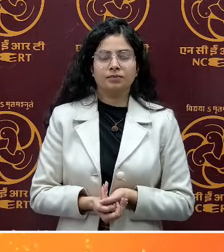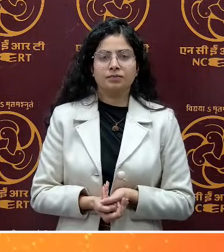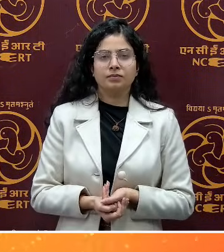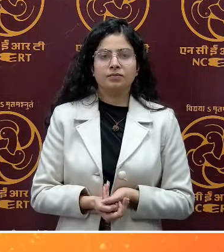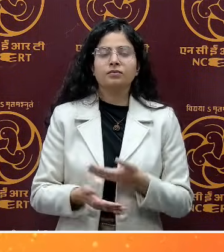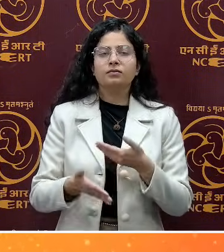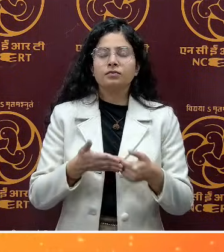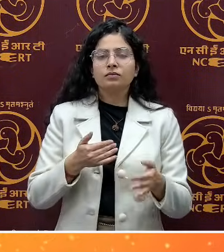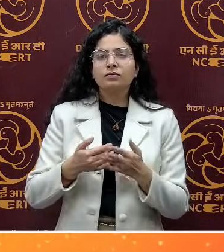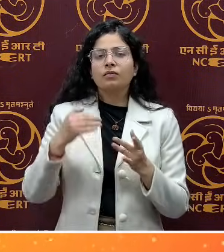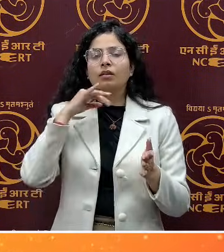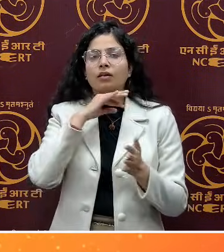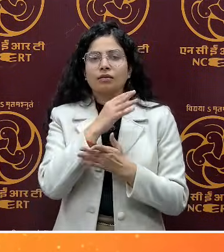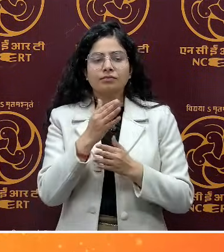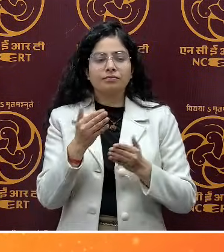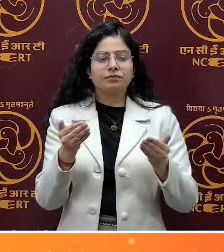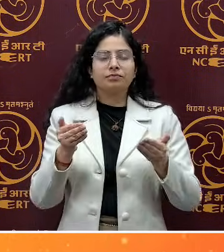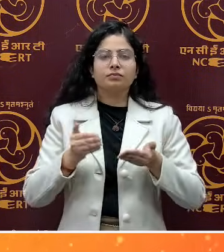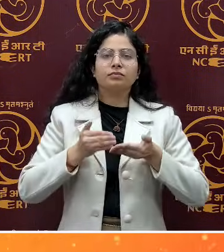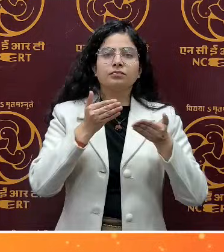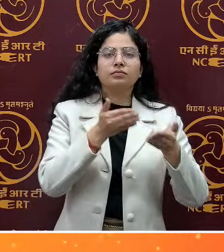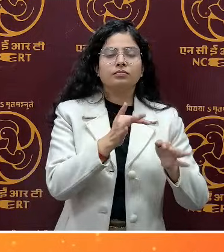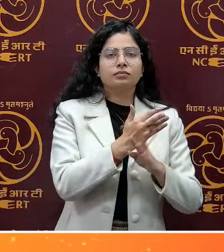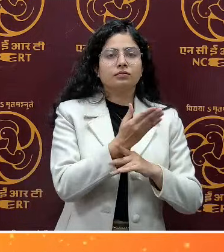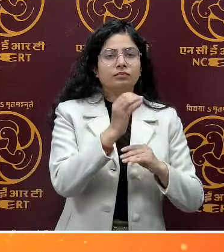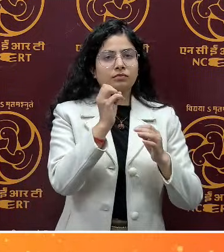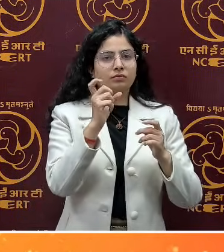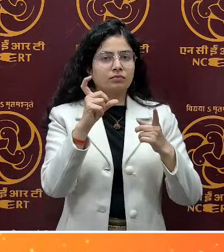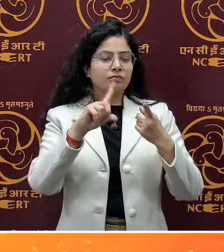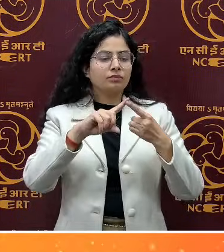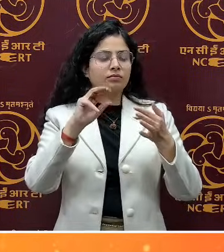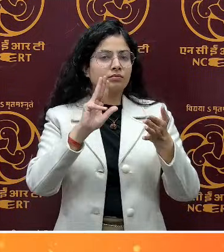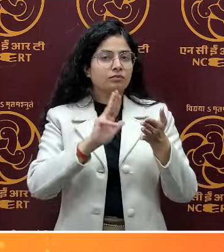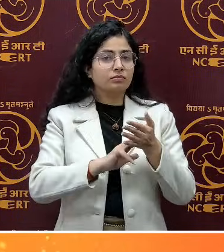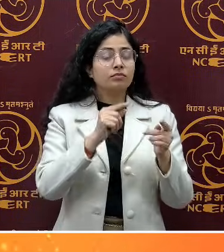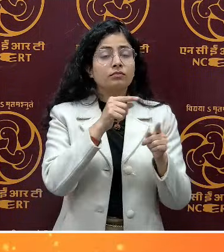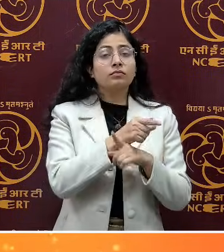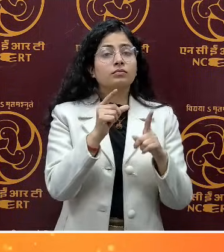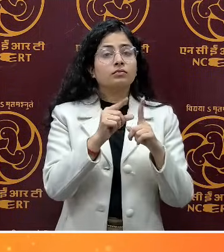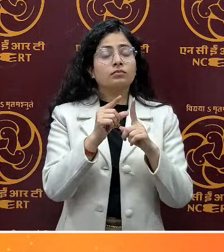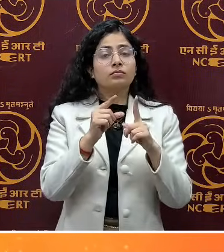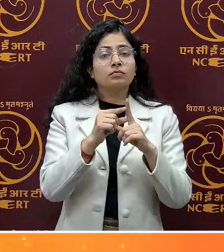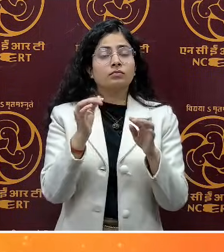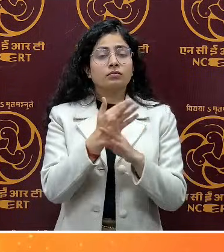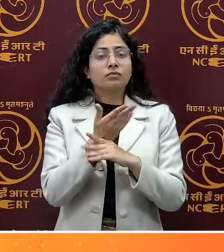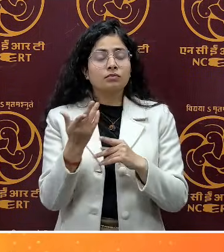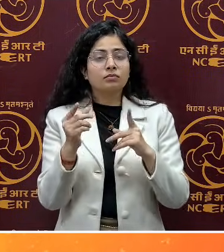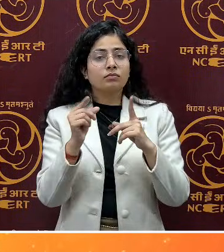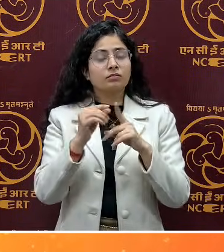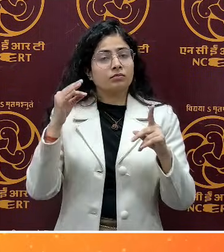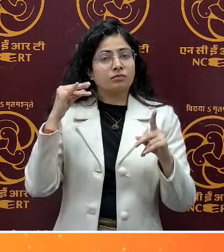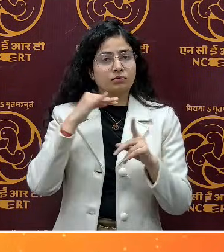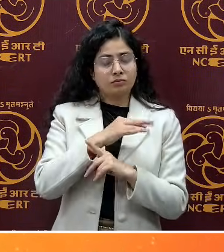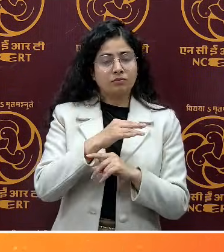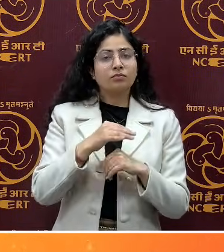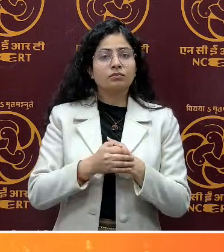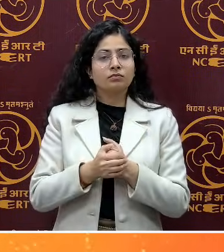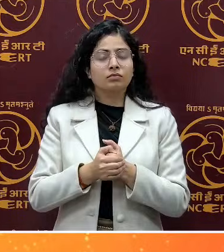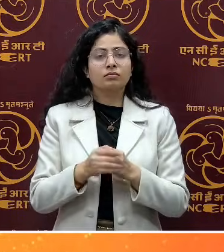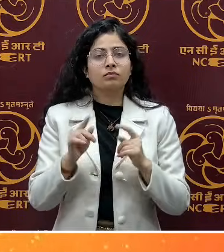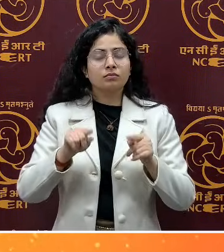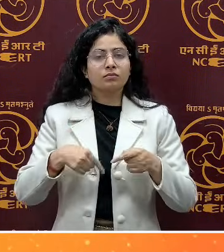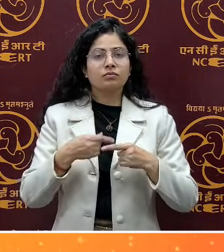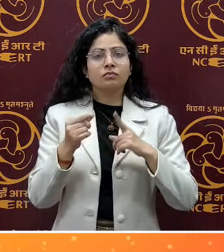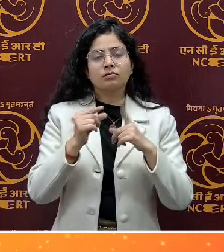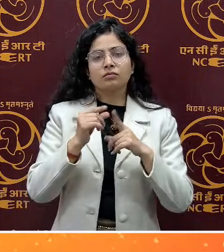garbage is going where? It is going to the oceans, right? So what it is doing, it is causing pollution, fine,